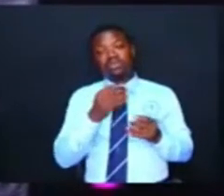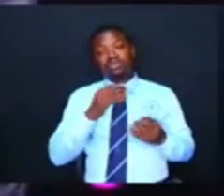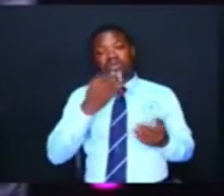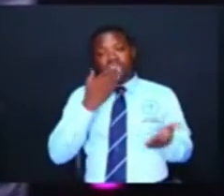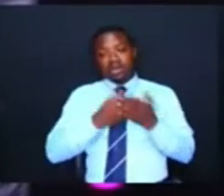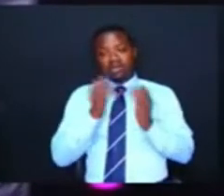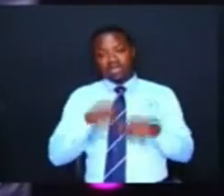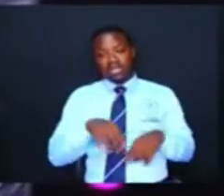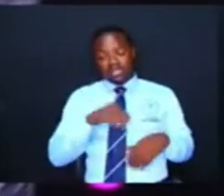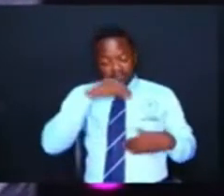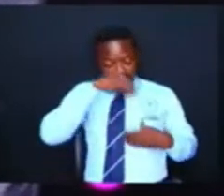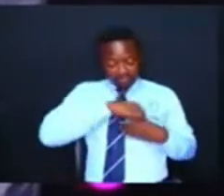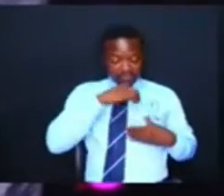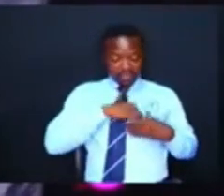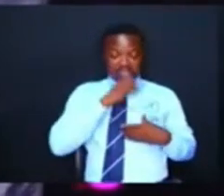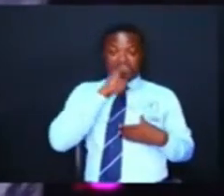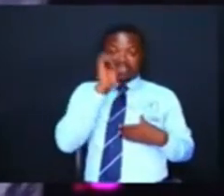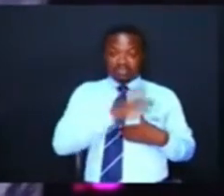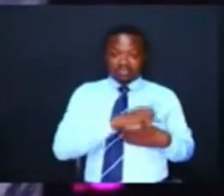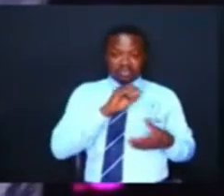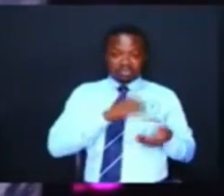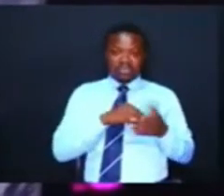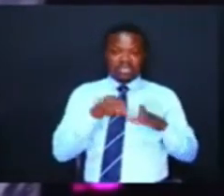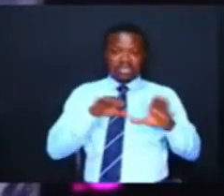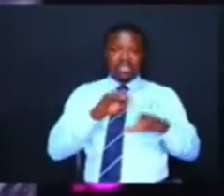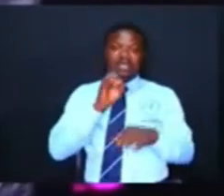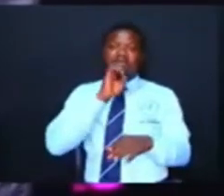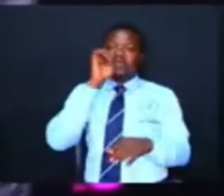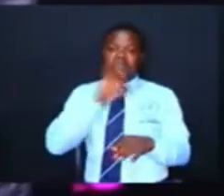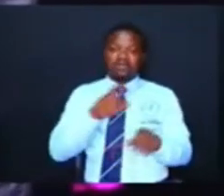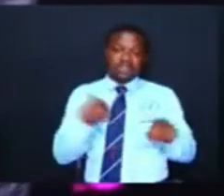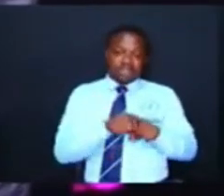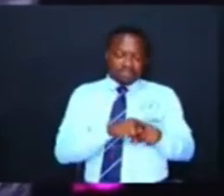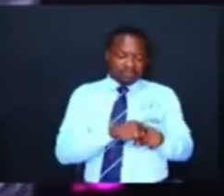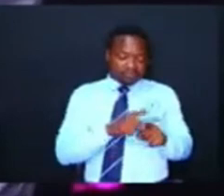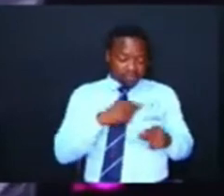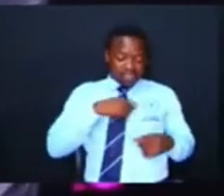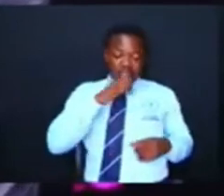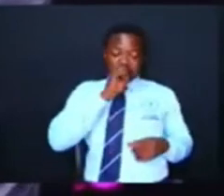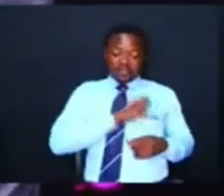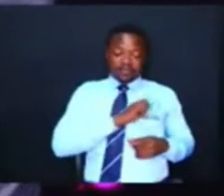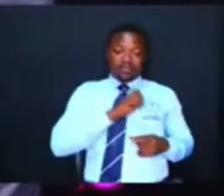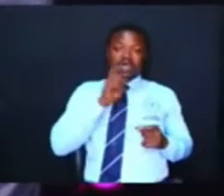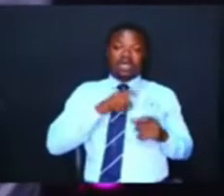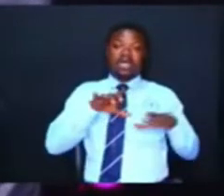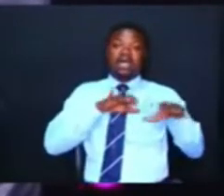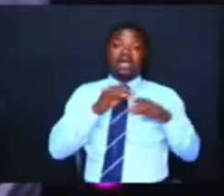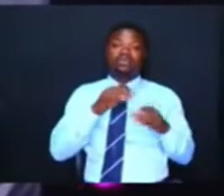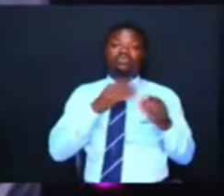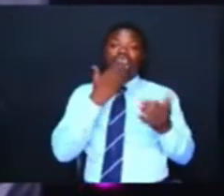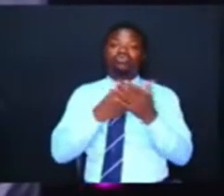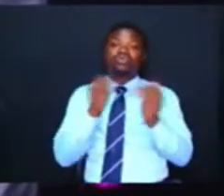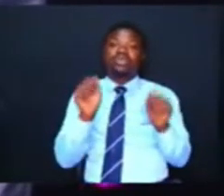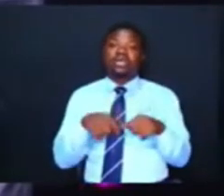inside, John is saying that you may not be able to say anything